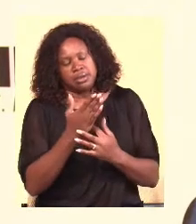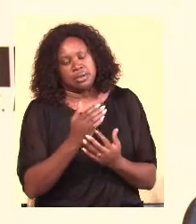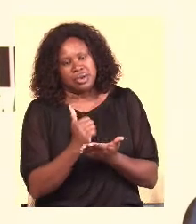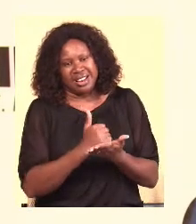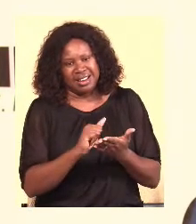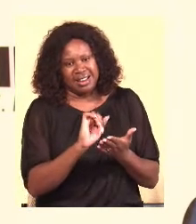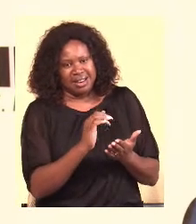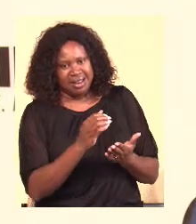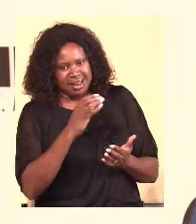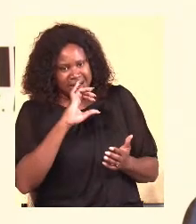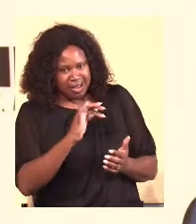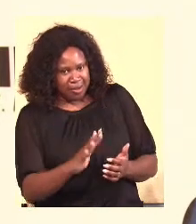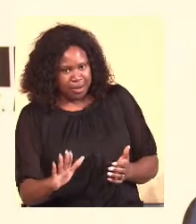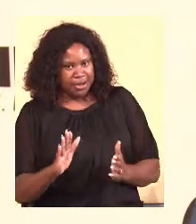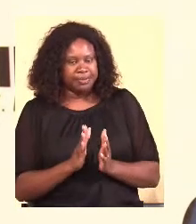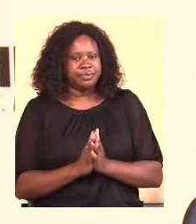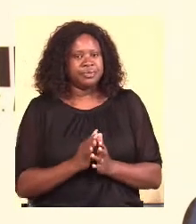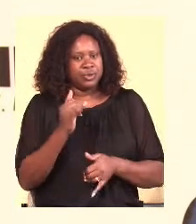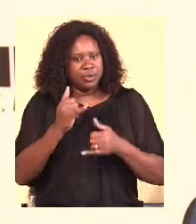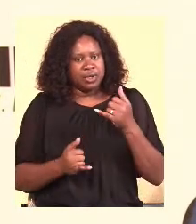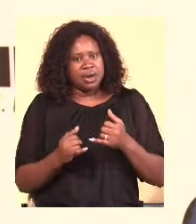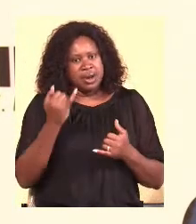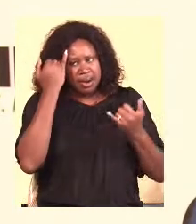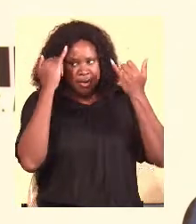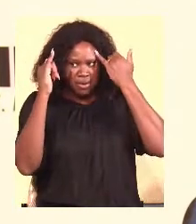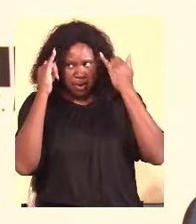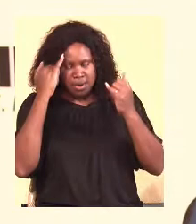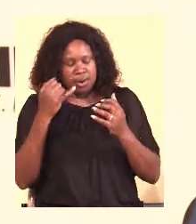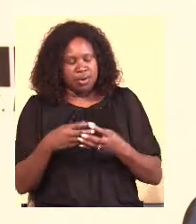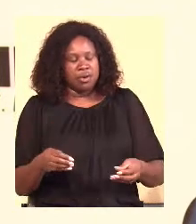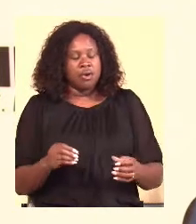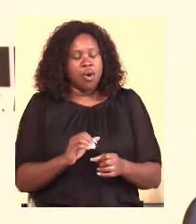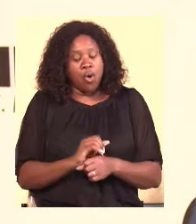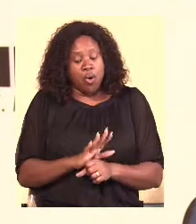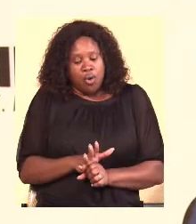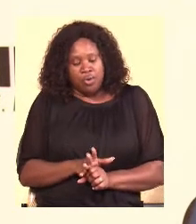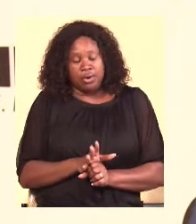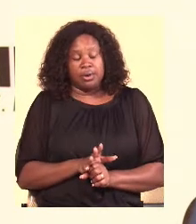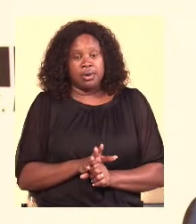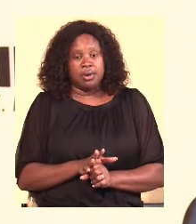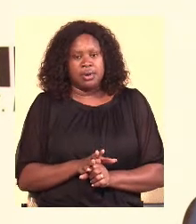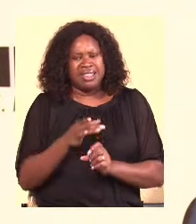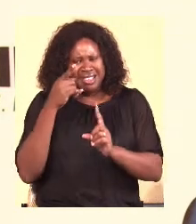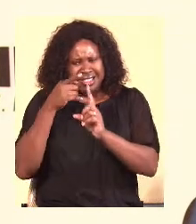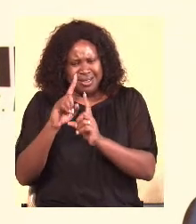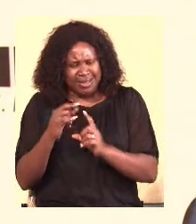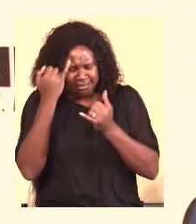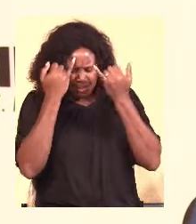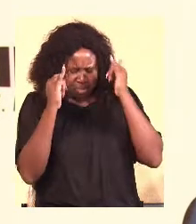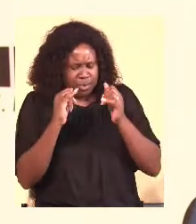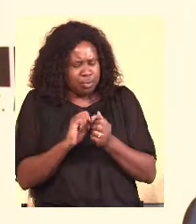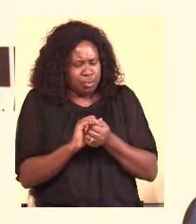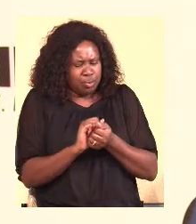one is innovative solutions addressing COVID-19. The research will focus on innovative solutions to address